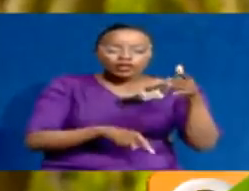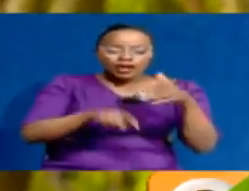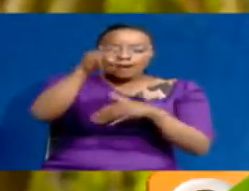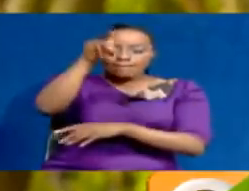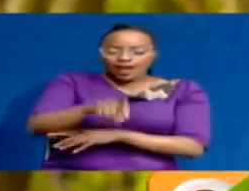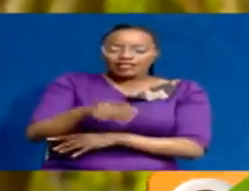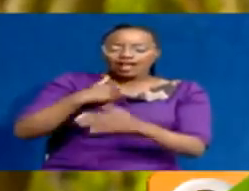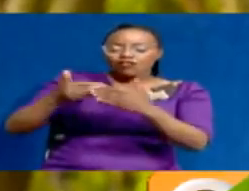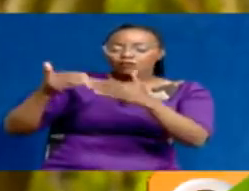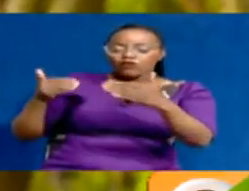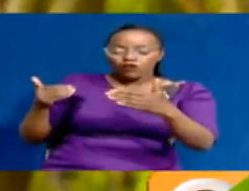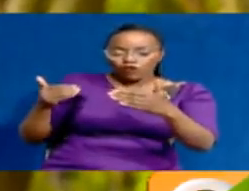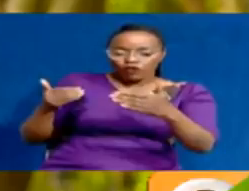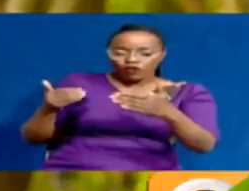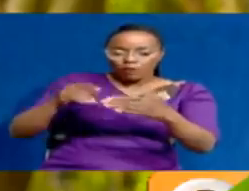I must have had it